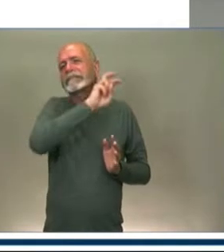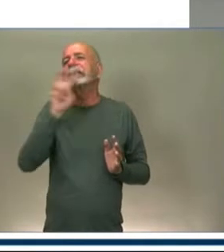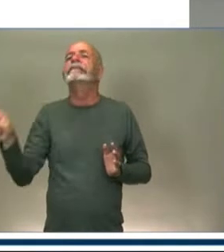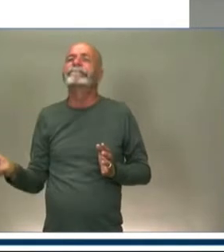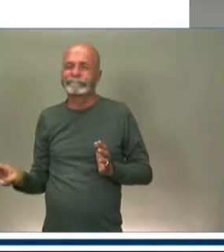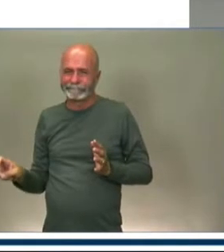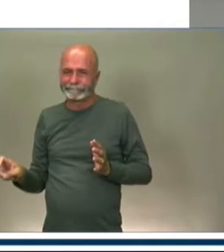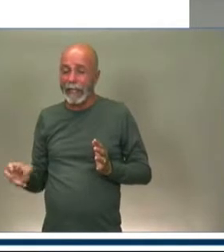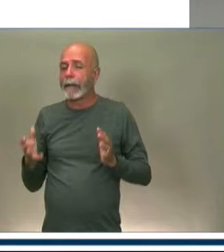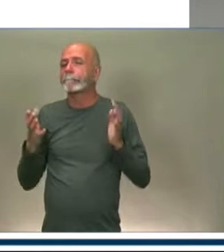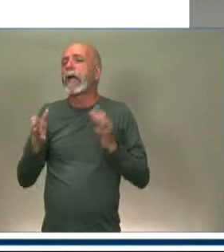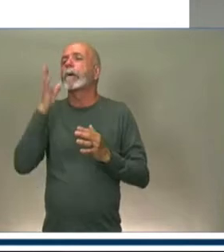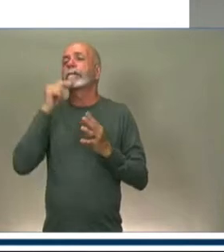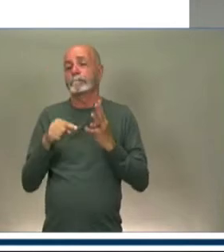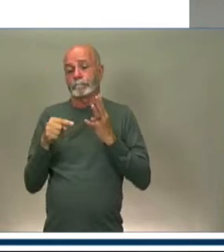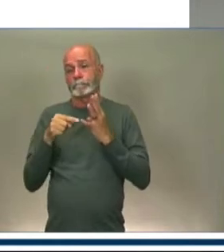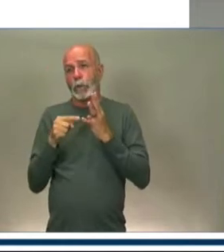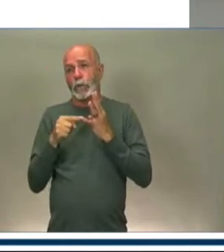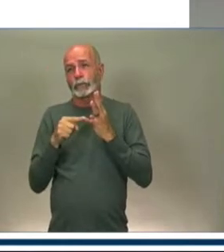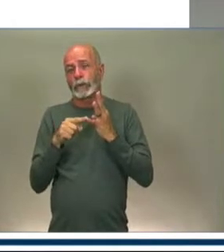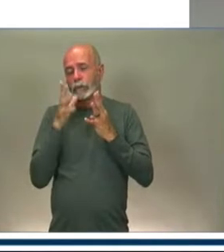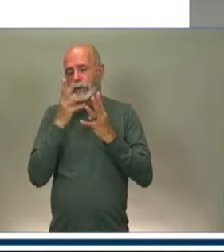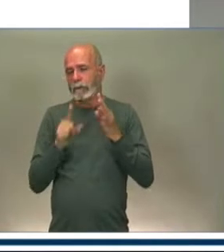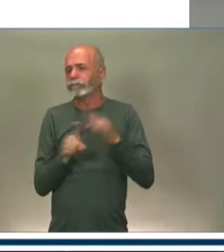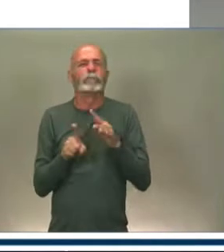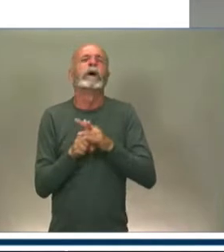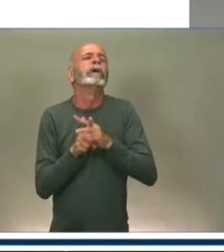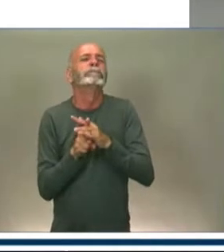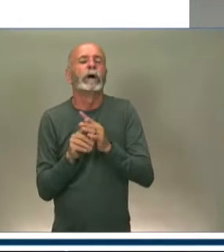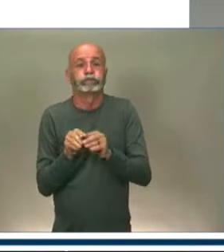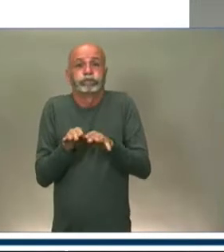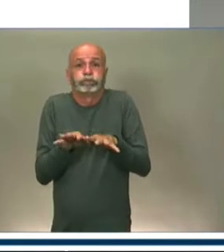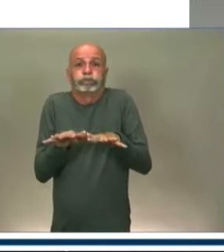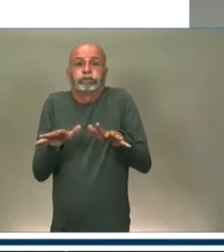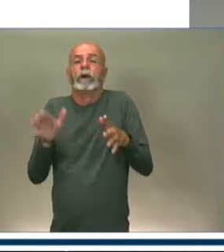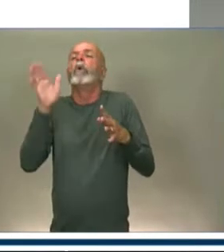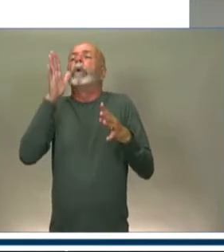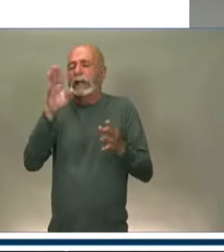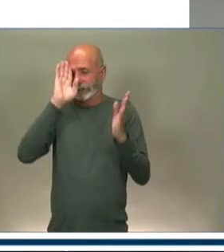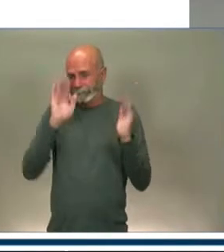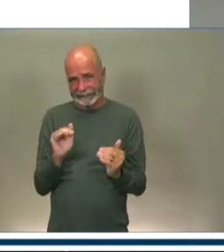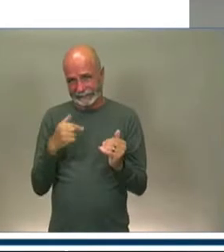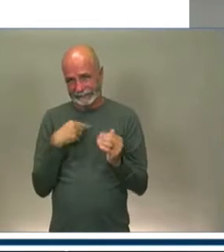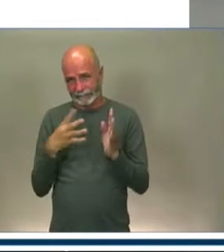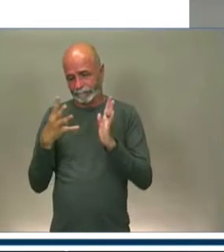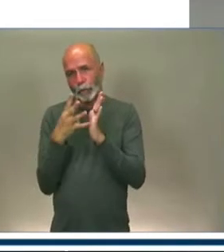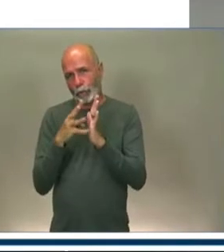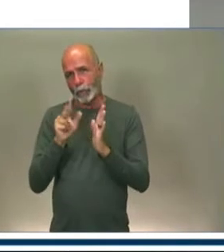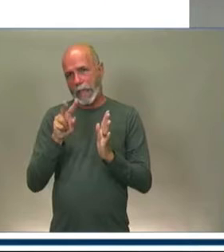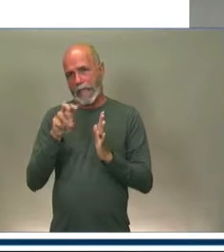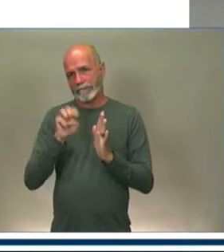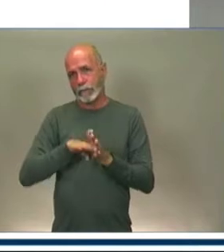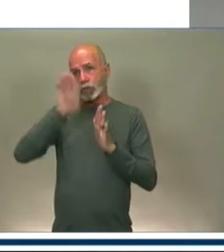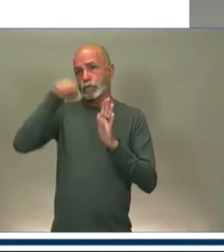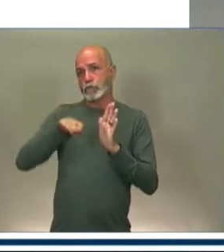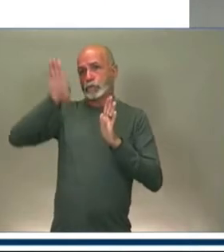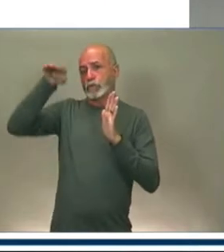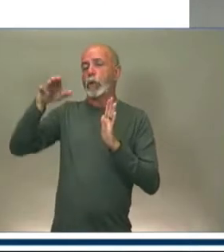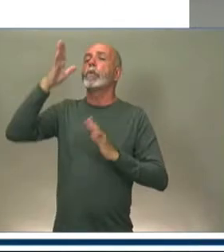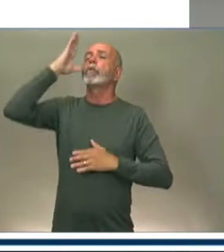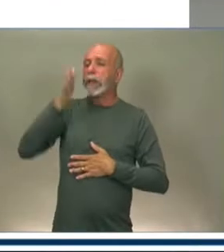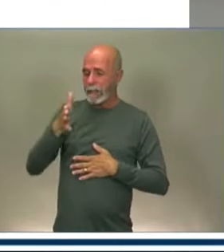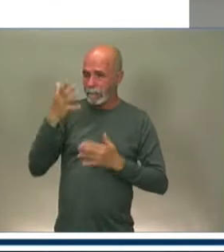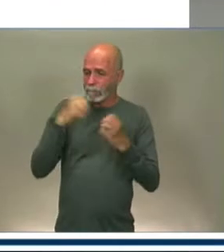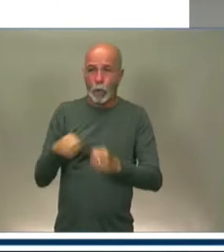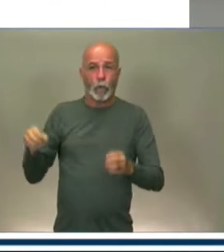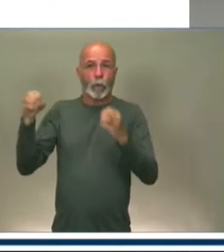fourth wave is here in Nova Scotia too. We should expect to see increasing case numbers and even localized outbreaks,